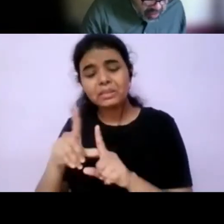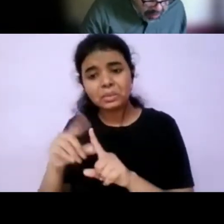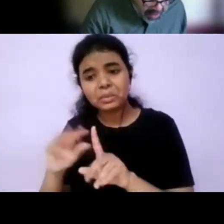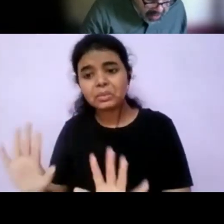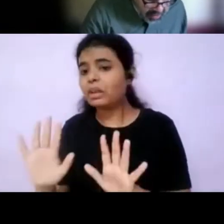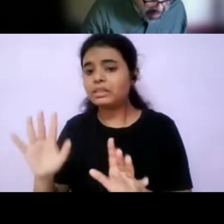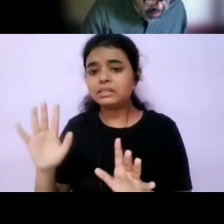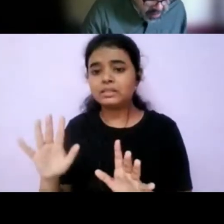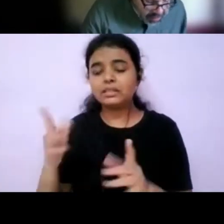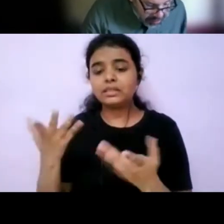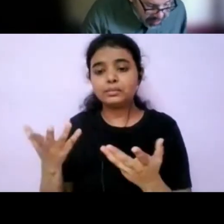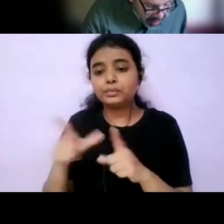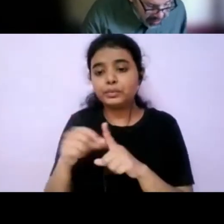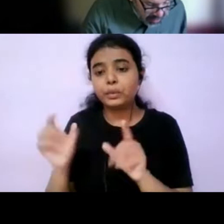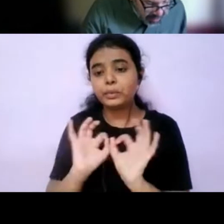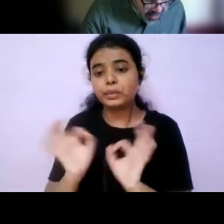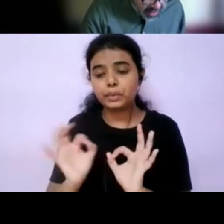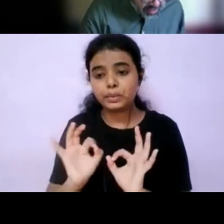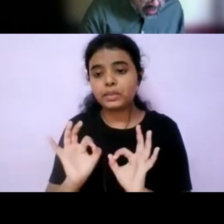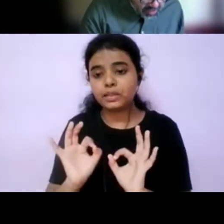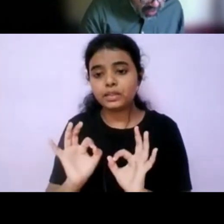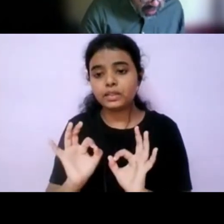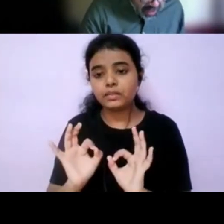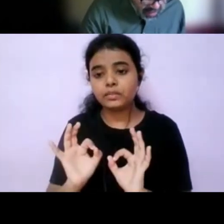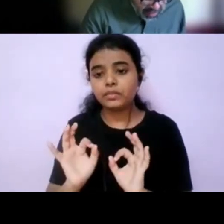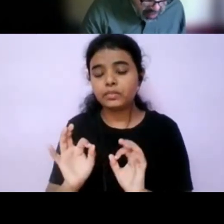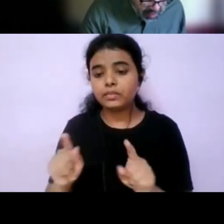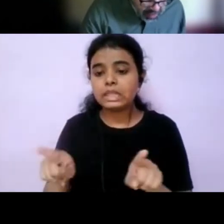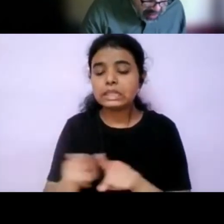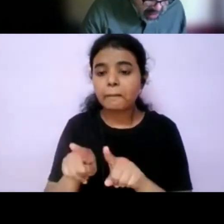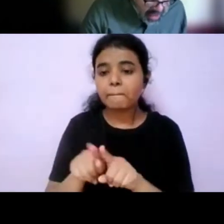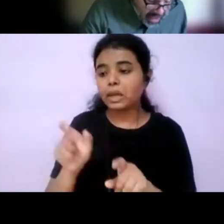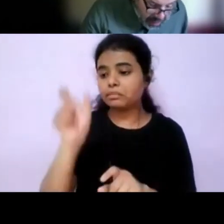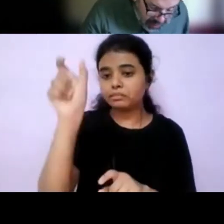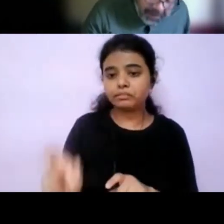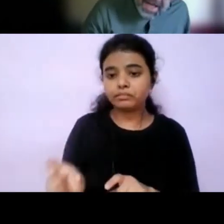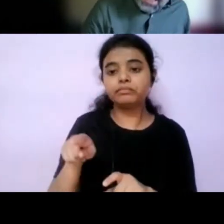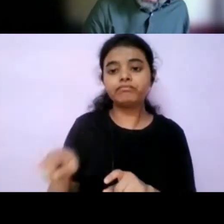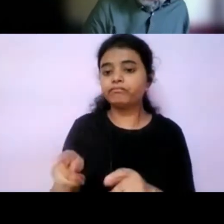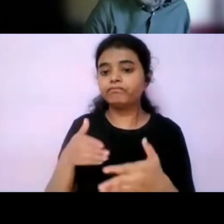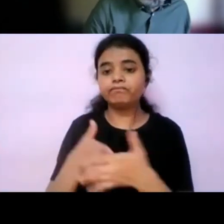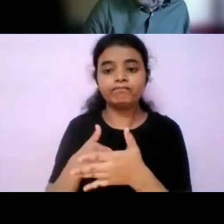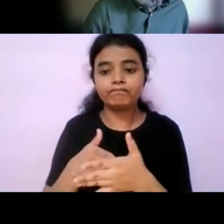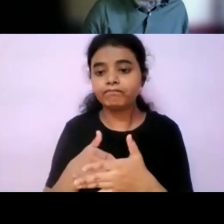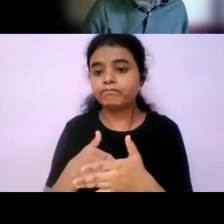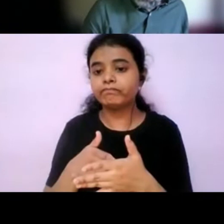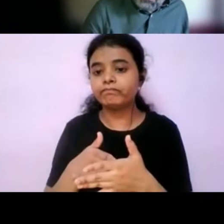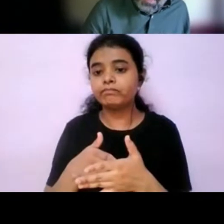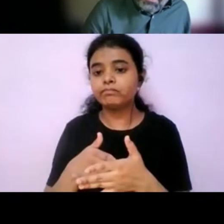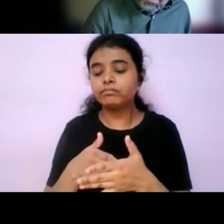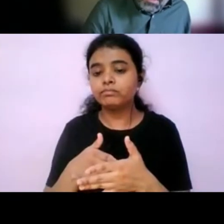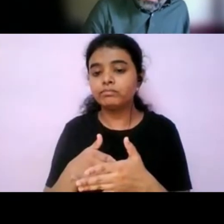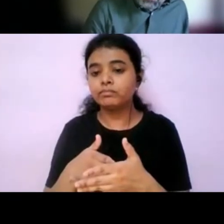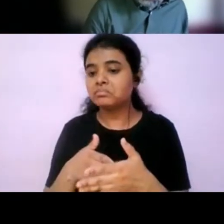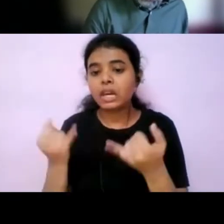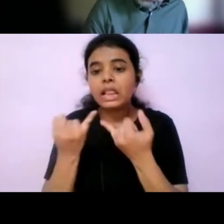was not being achieved. It was seen as restricting individual autonomy. It was failing to produce the